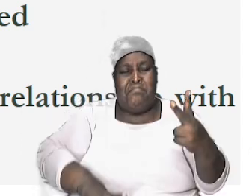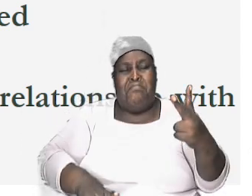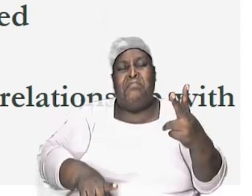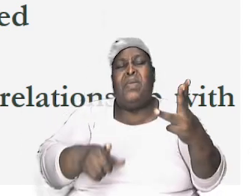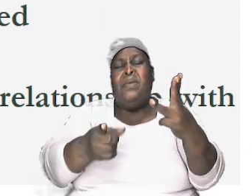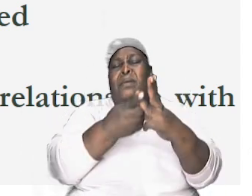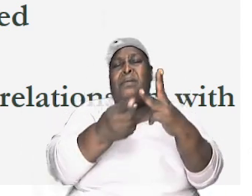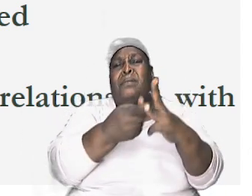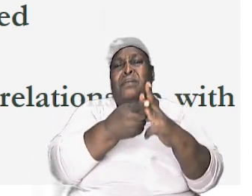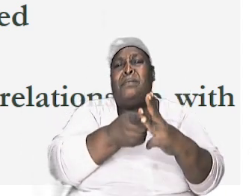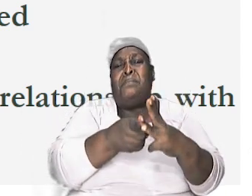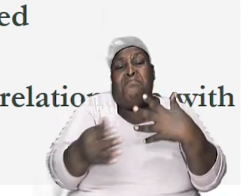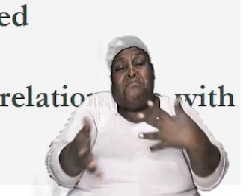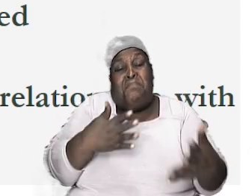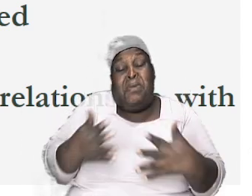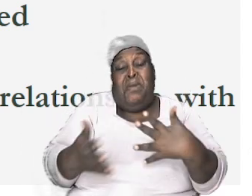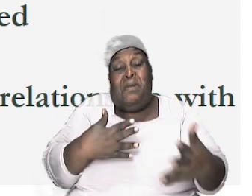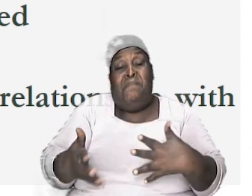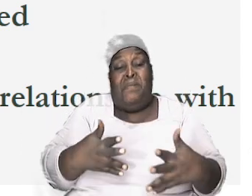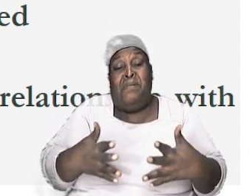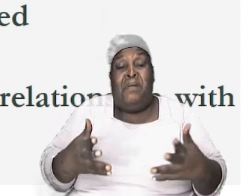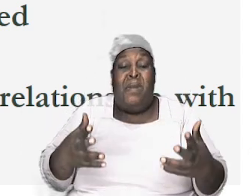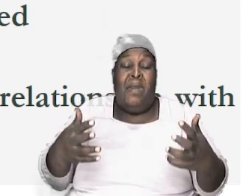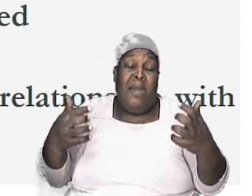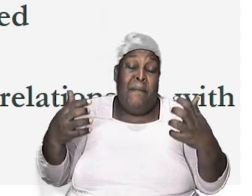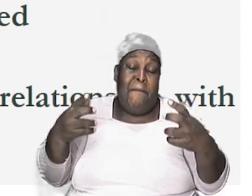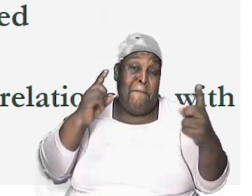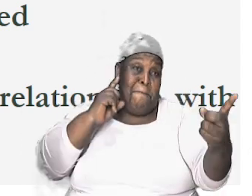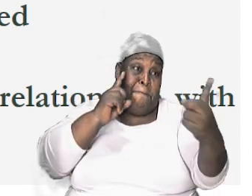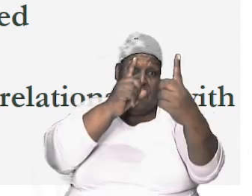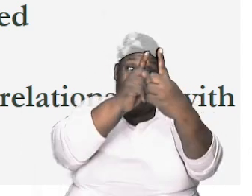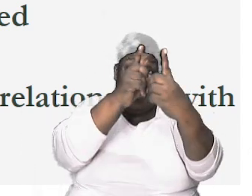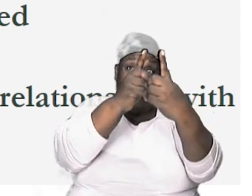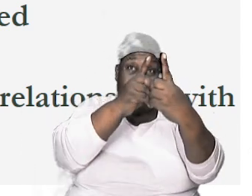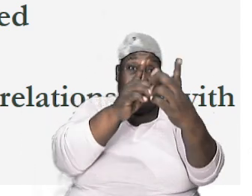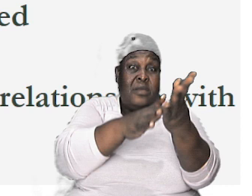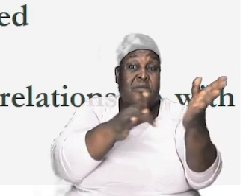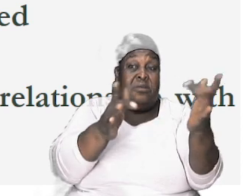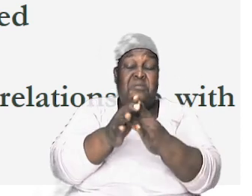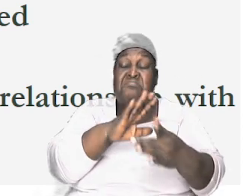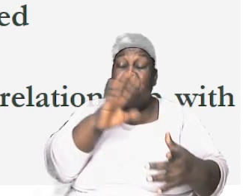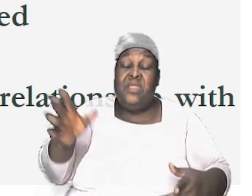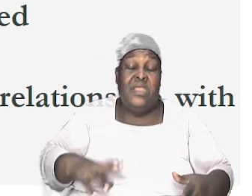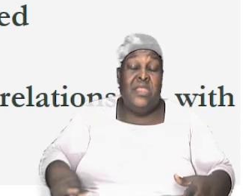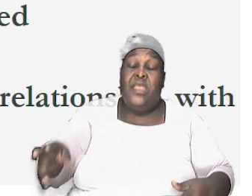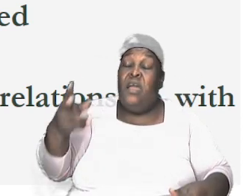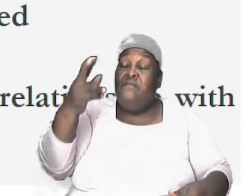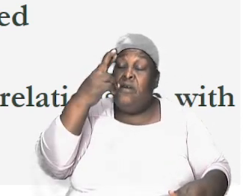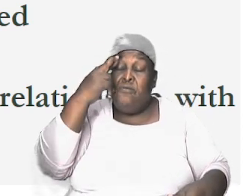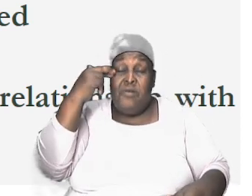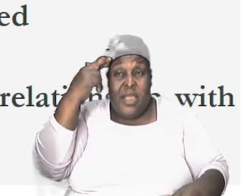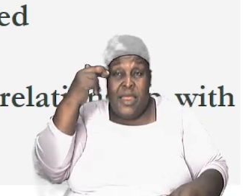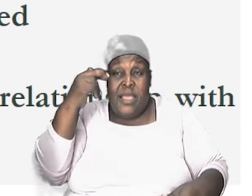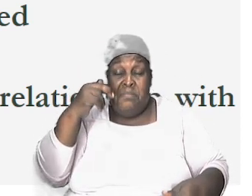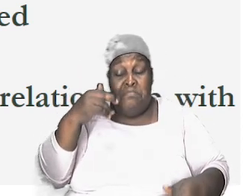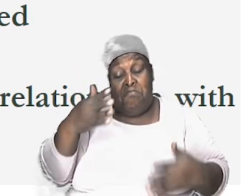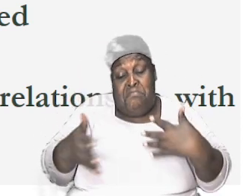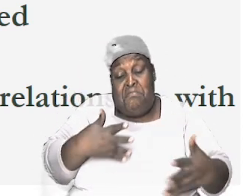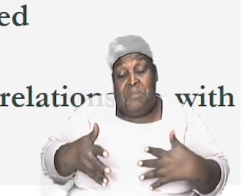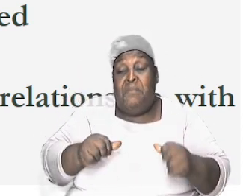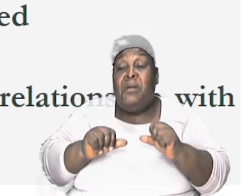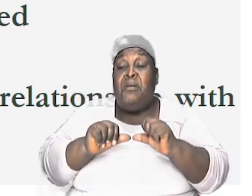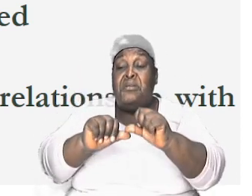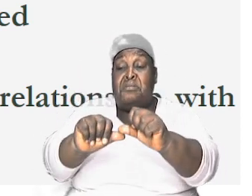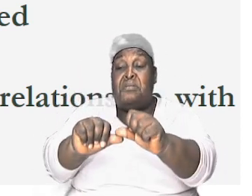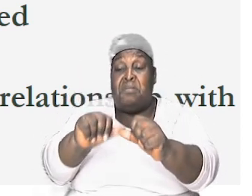she did not have this encounter with Jesus, she would not have realized that she would have probably continued to man number